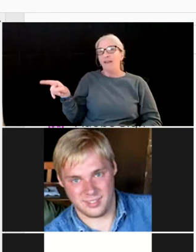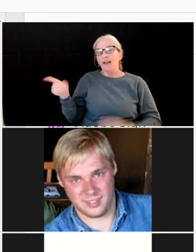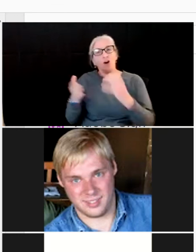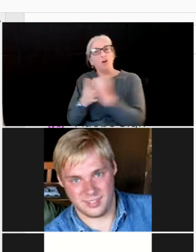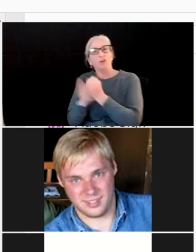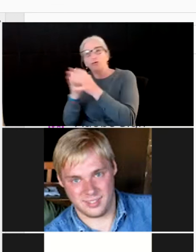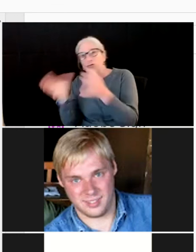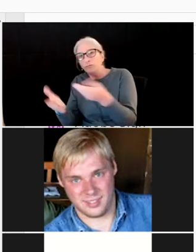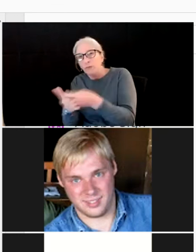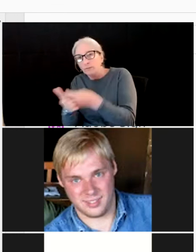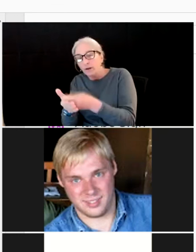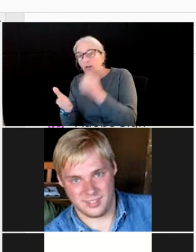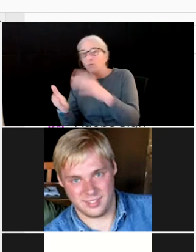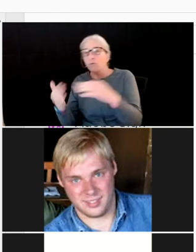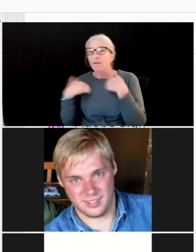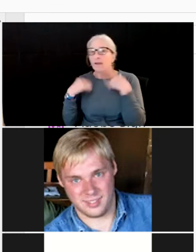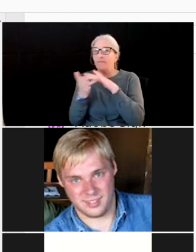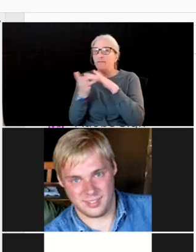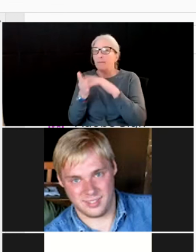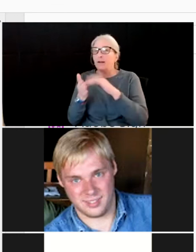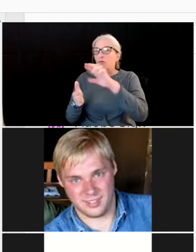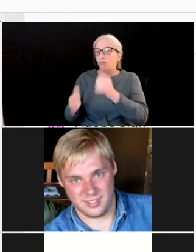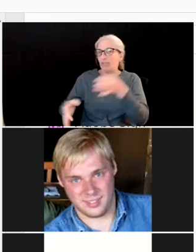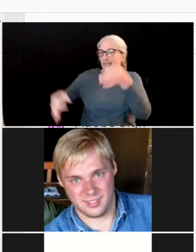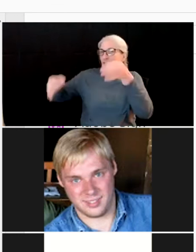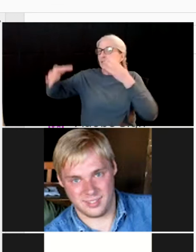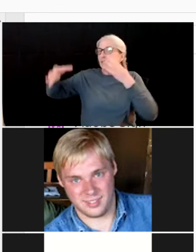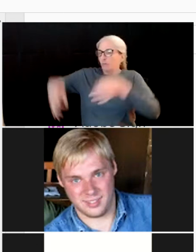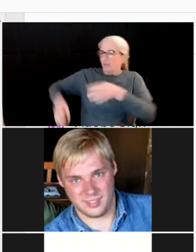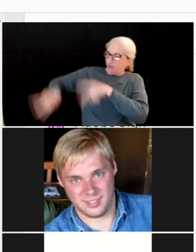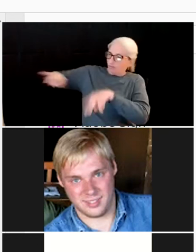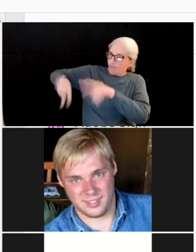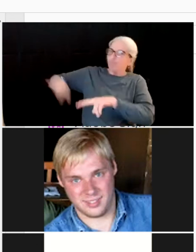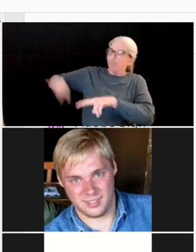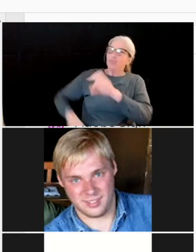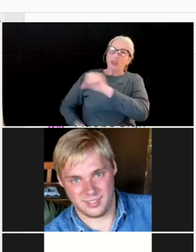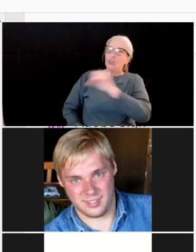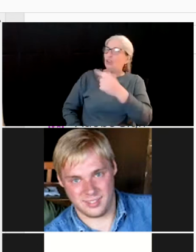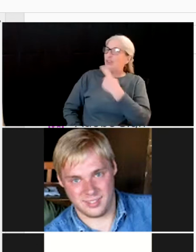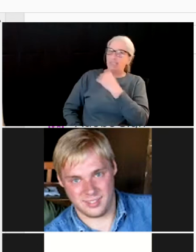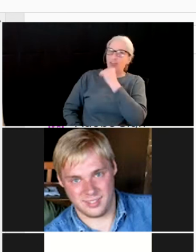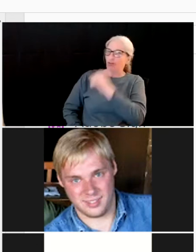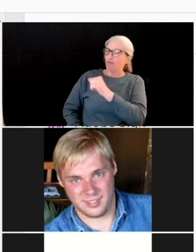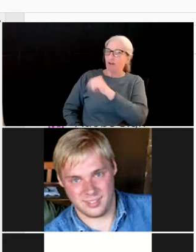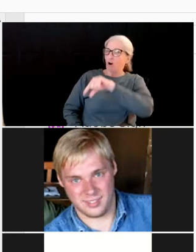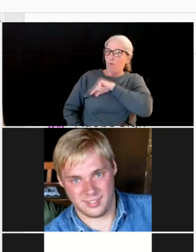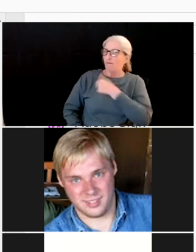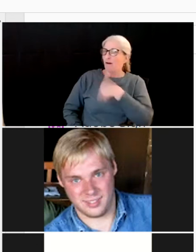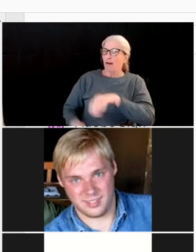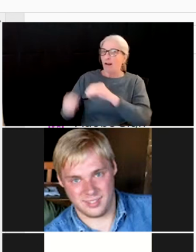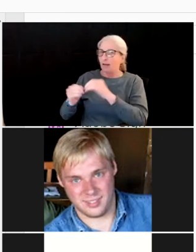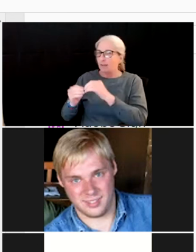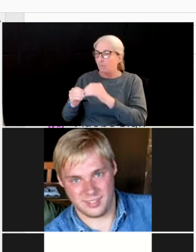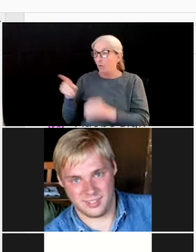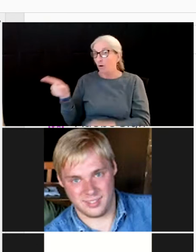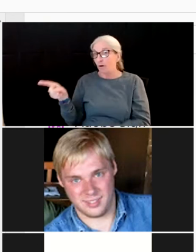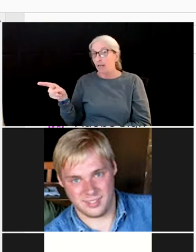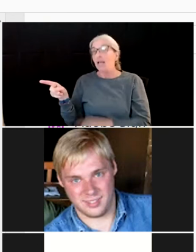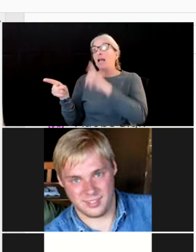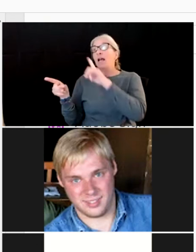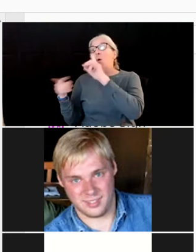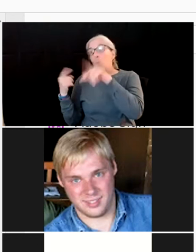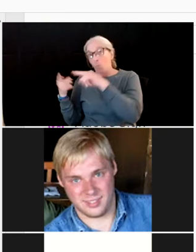Security finds that the client is no longer disabled, if the SSDI record holder's entitlement to benefits stop,